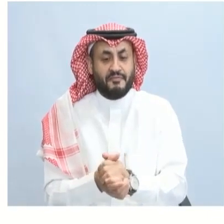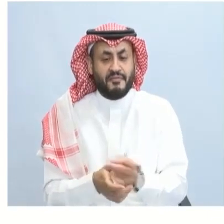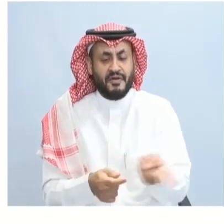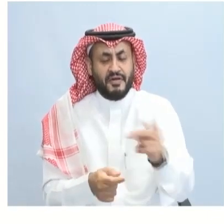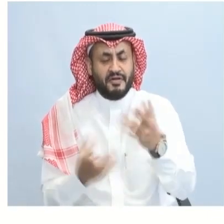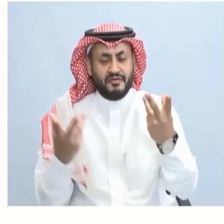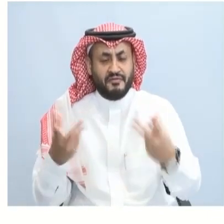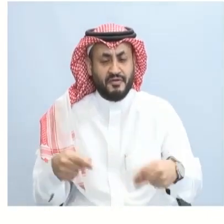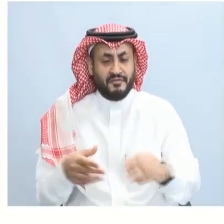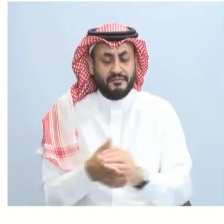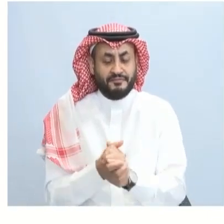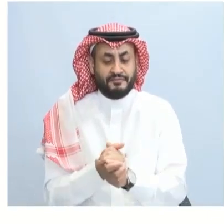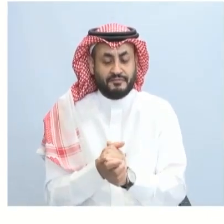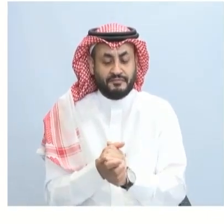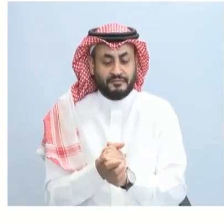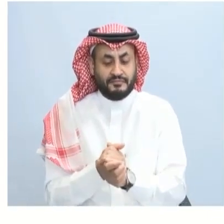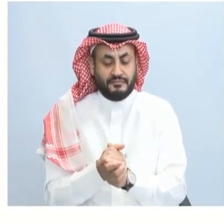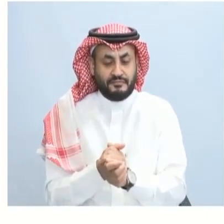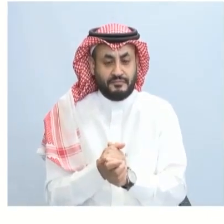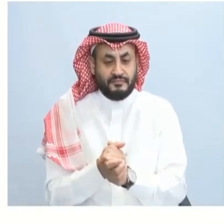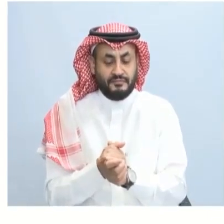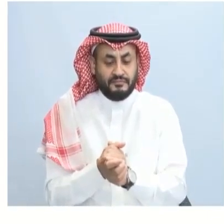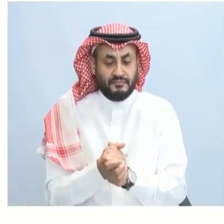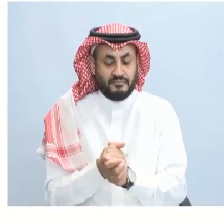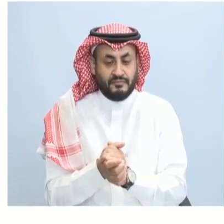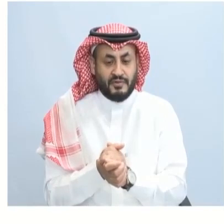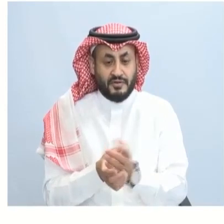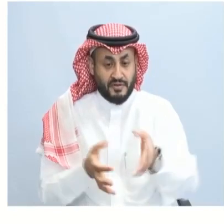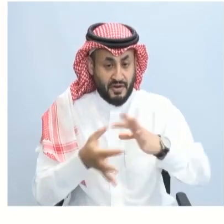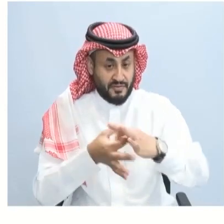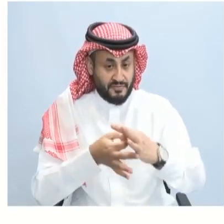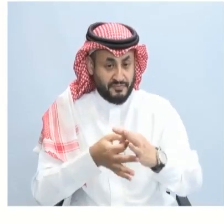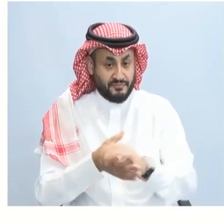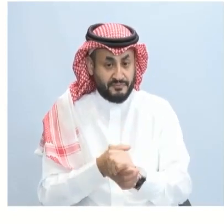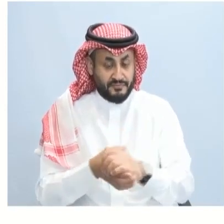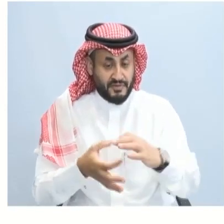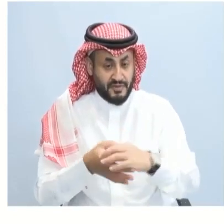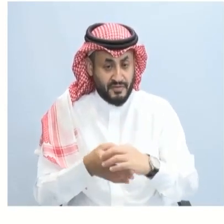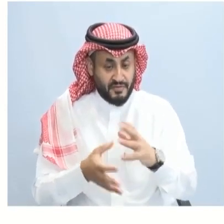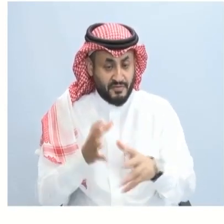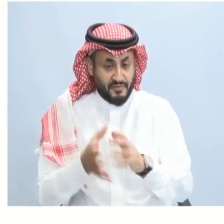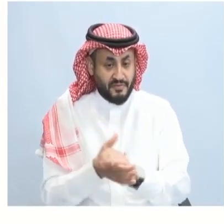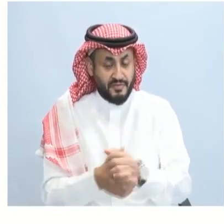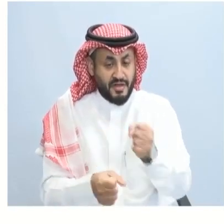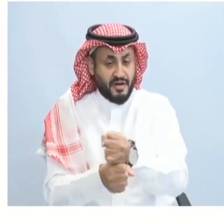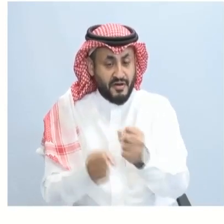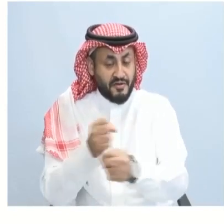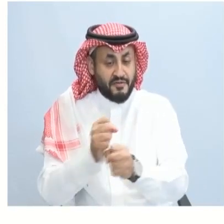vacation. So here, the good idea is to relate between your experiences and the